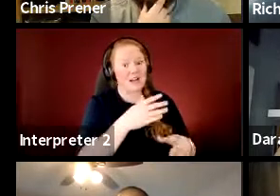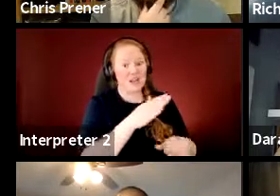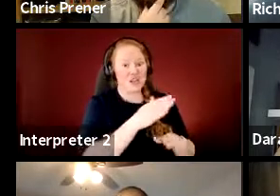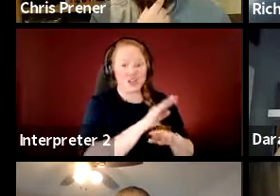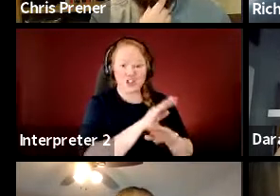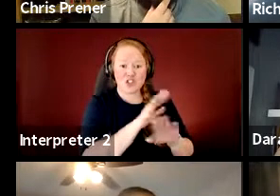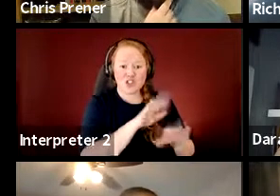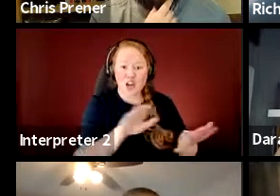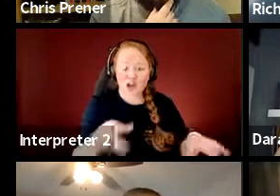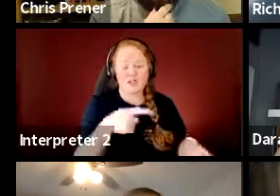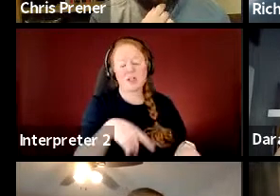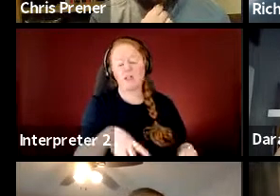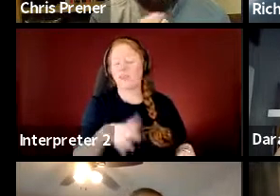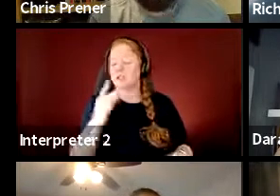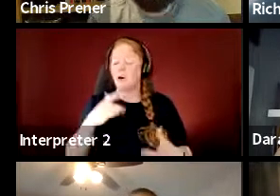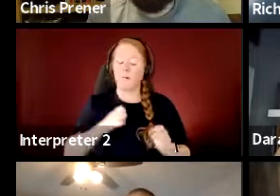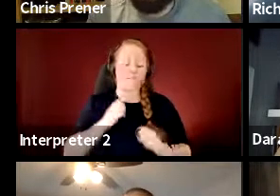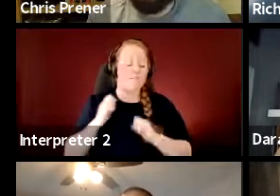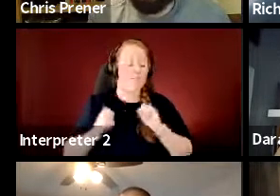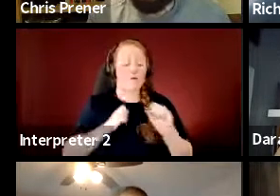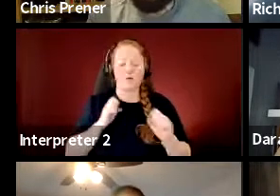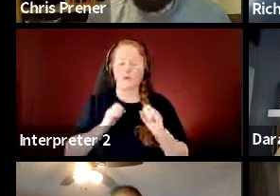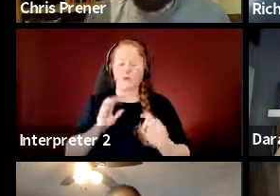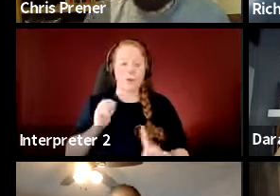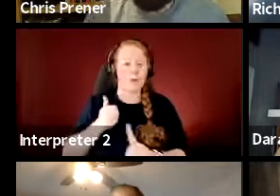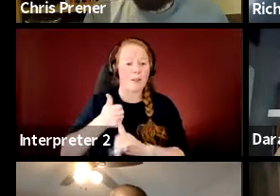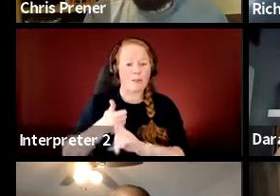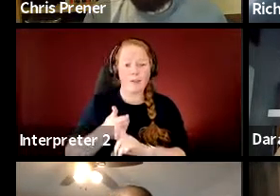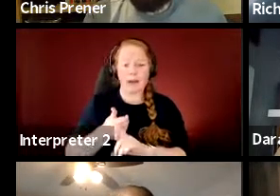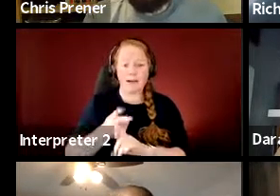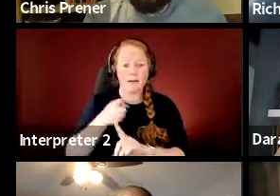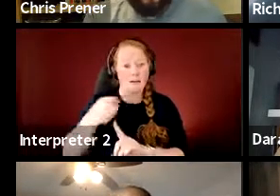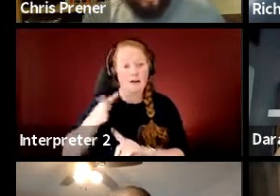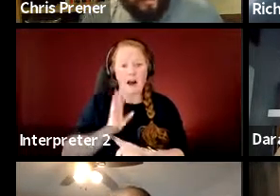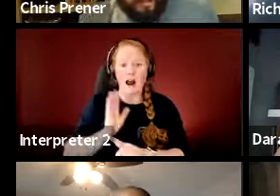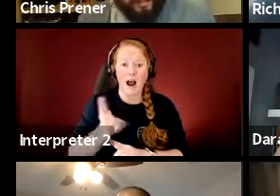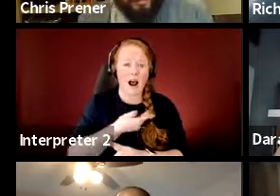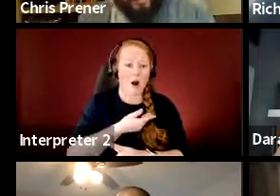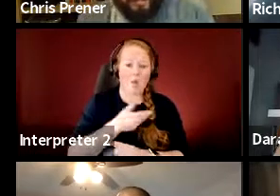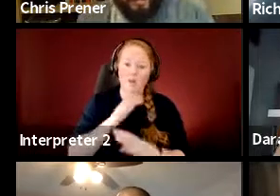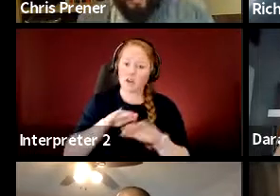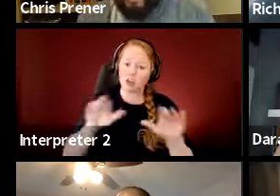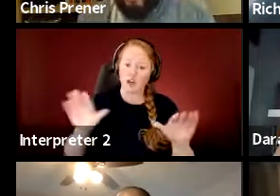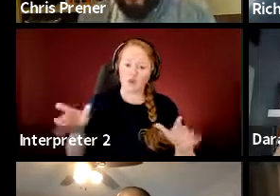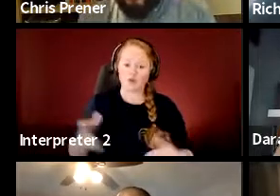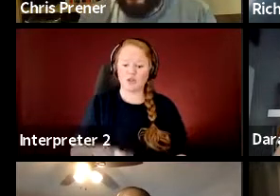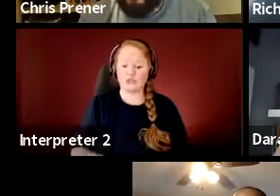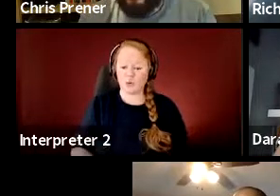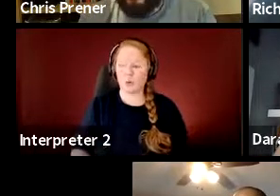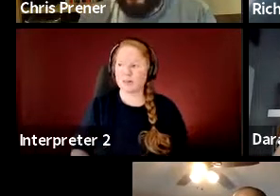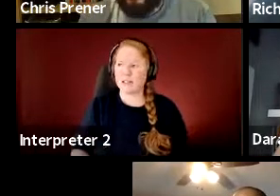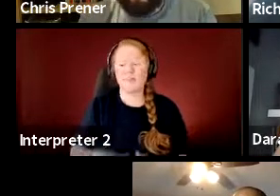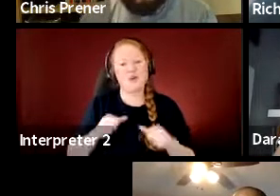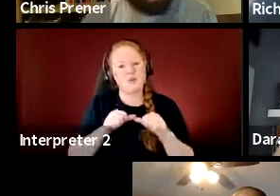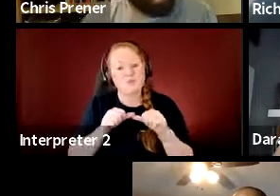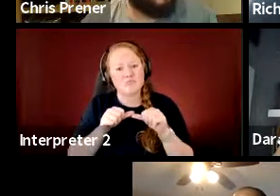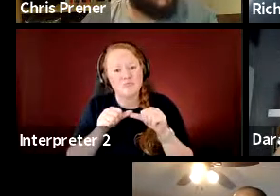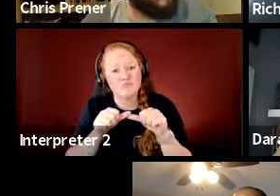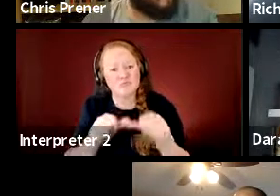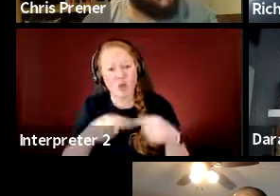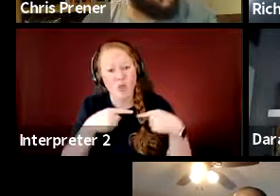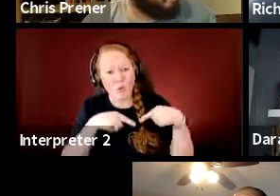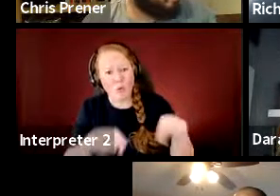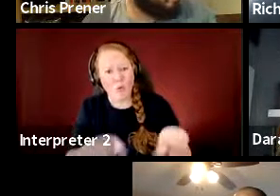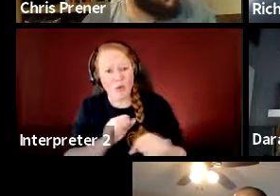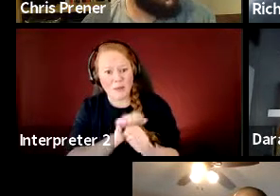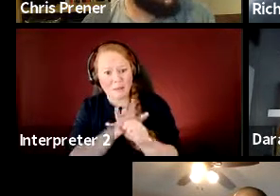the pandemic has had on our children. As a center that stayed open throughout the duration of the pandemic, it has been very, very hard on our